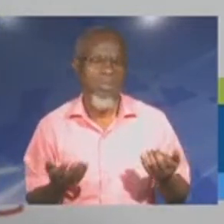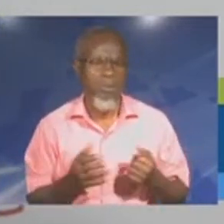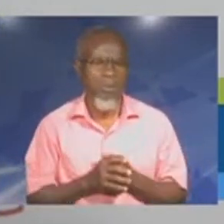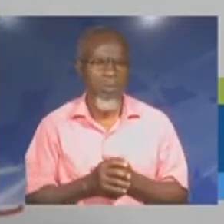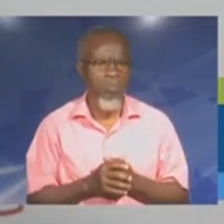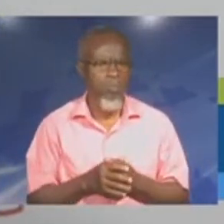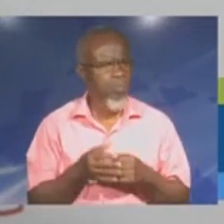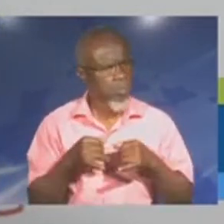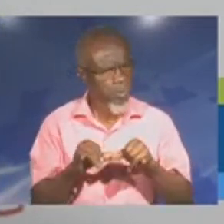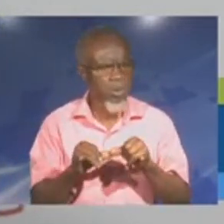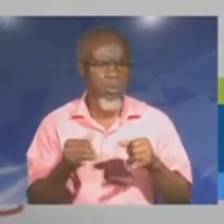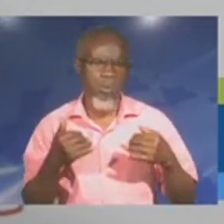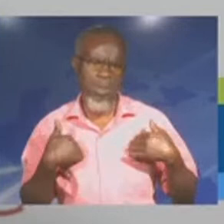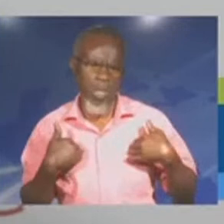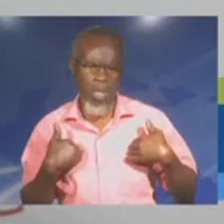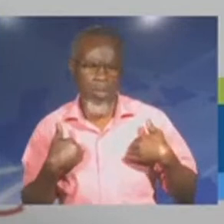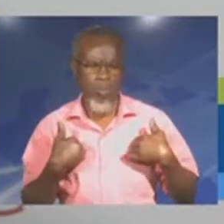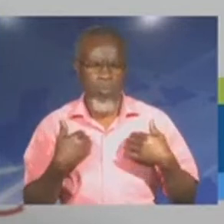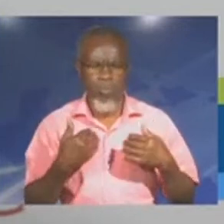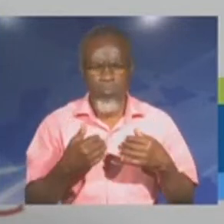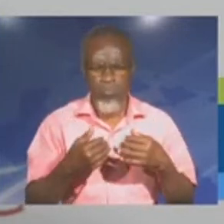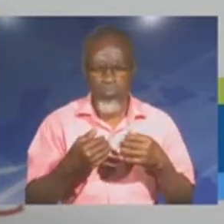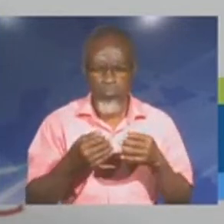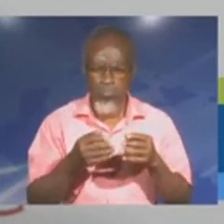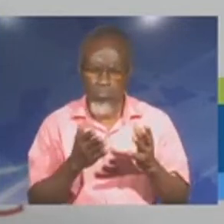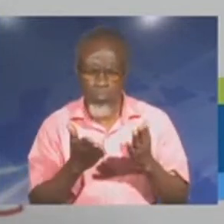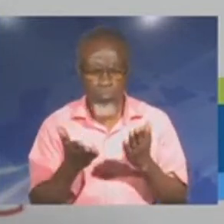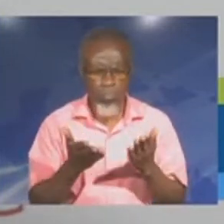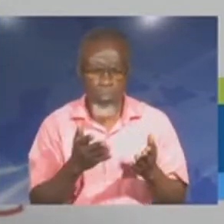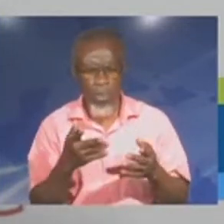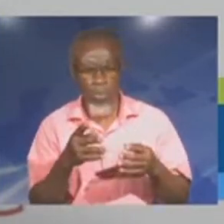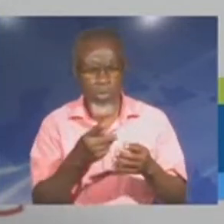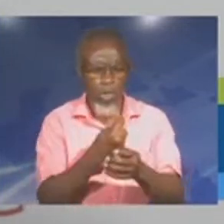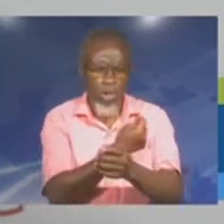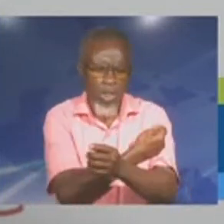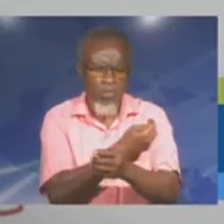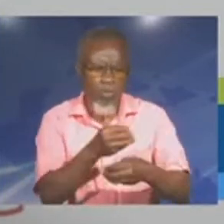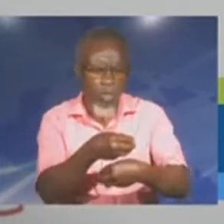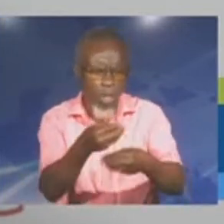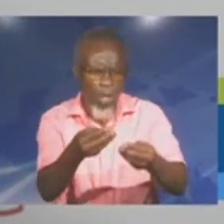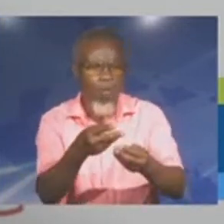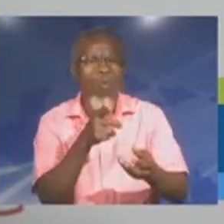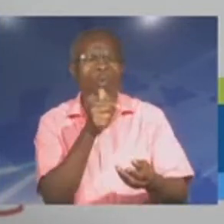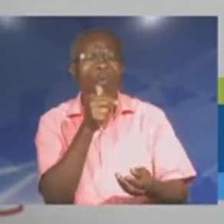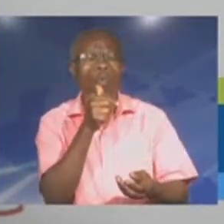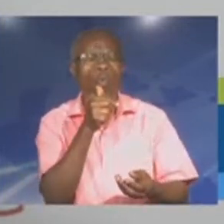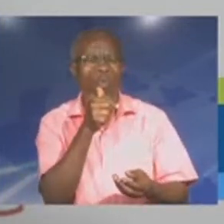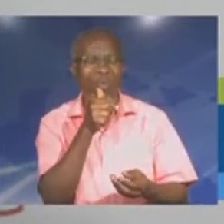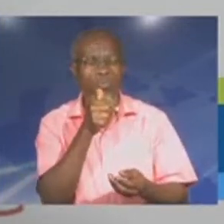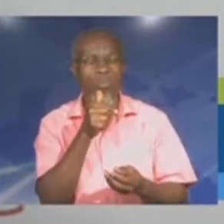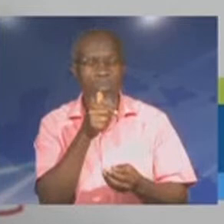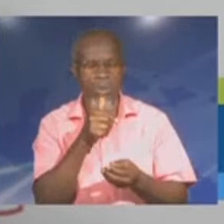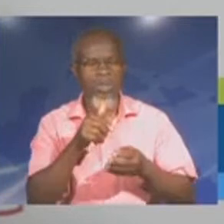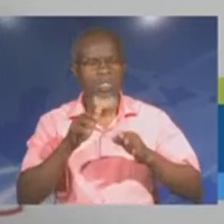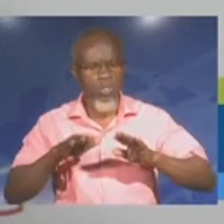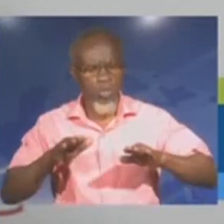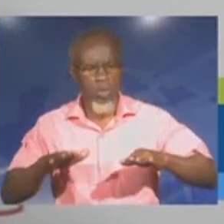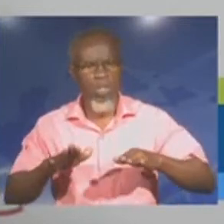distribution and administration of these vaccines to the 5 to 11 age group as easy and accessible as